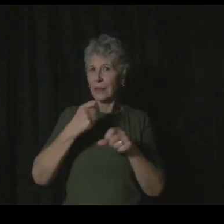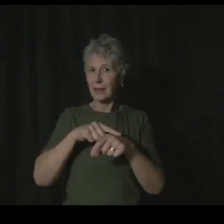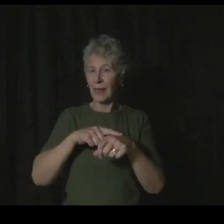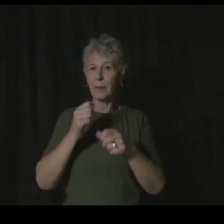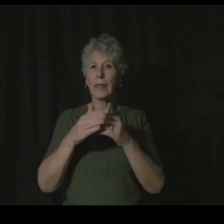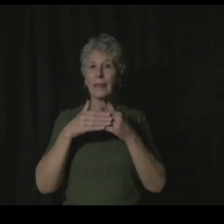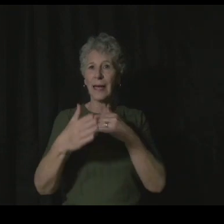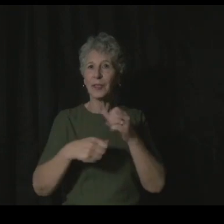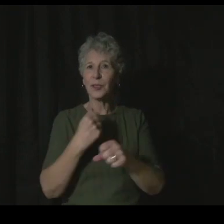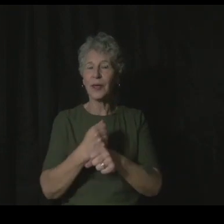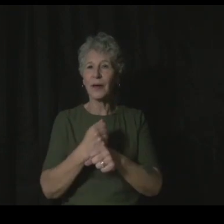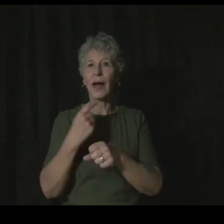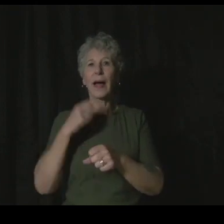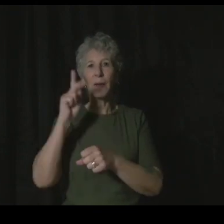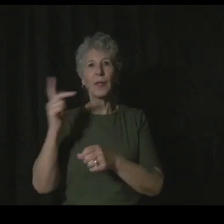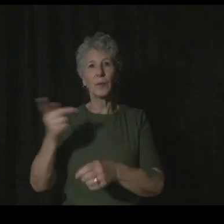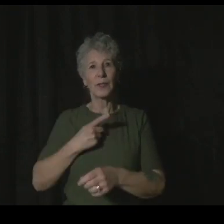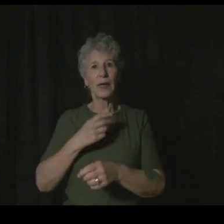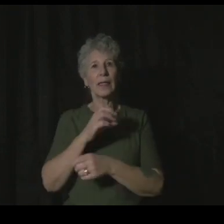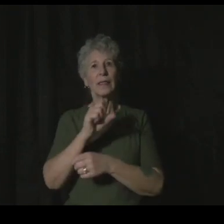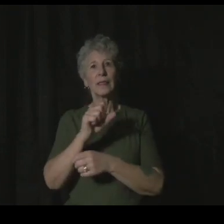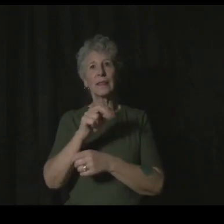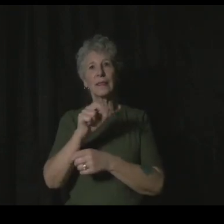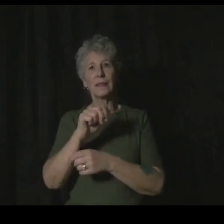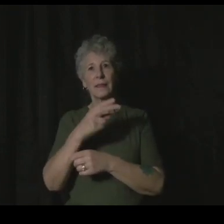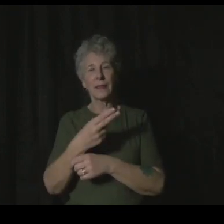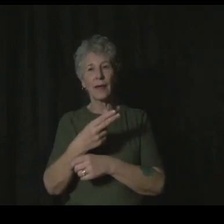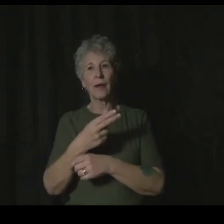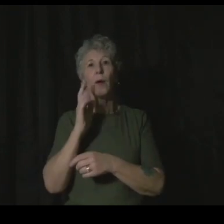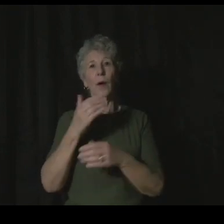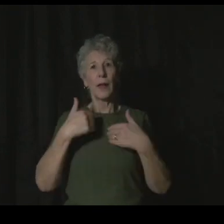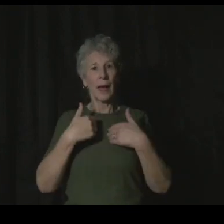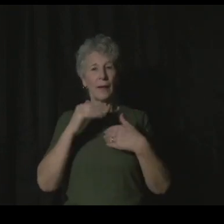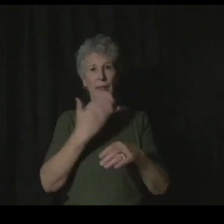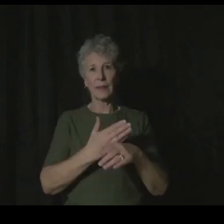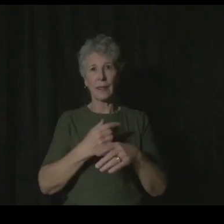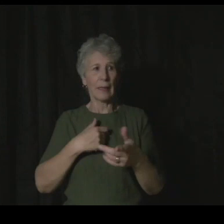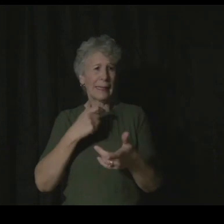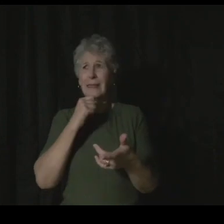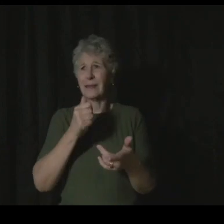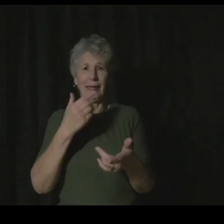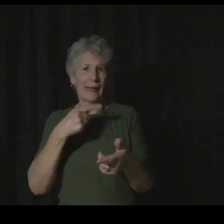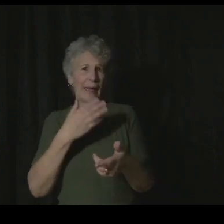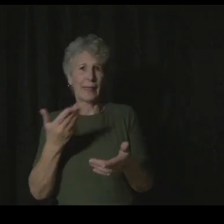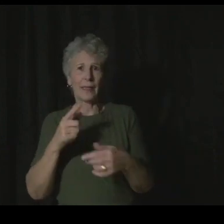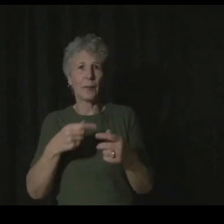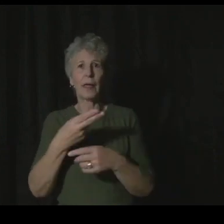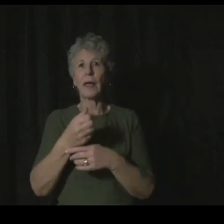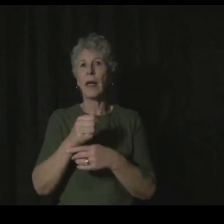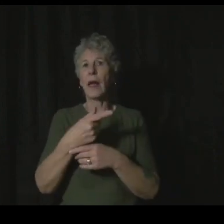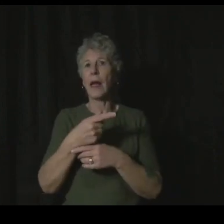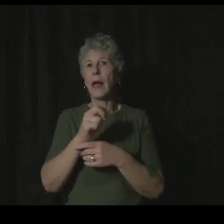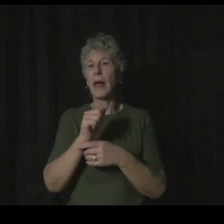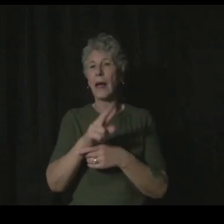going to return and Sarah will have a son." I didn't say anything about Hagar. I said Sarah is going